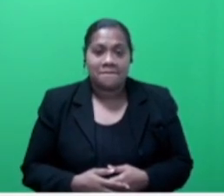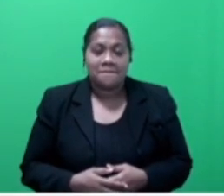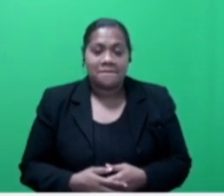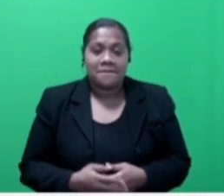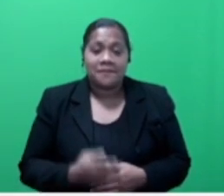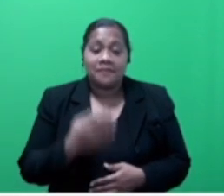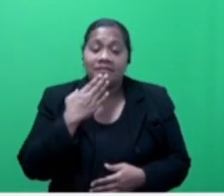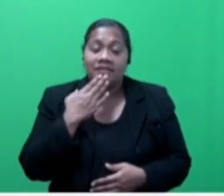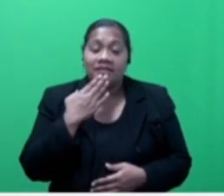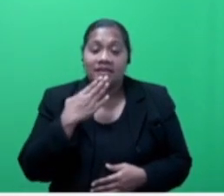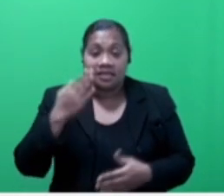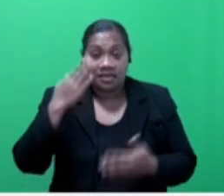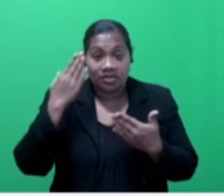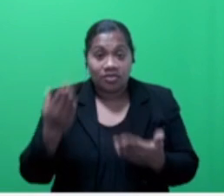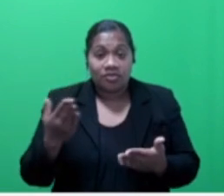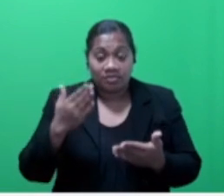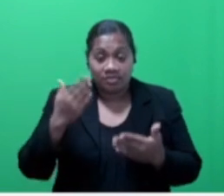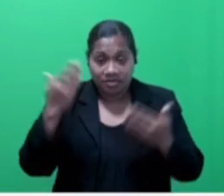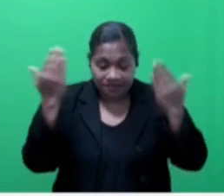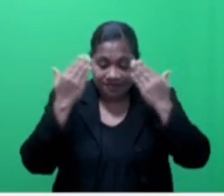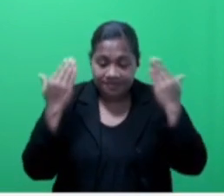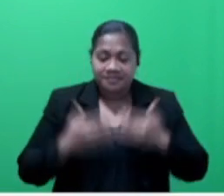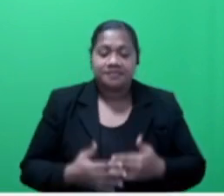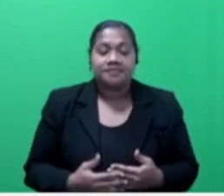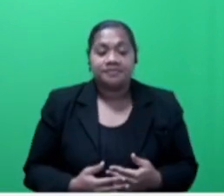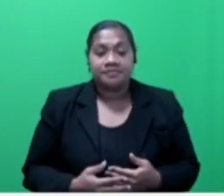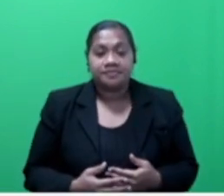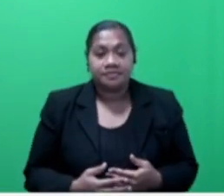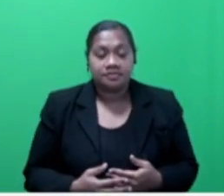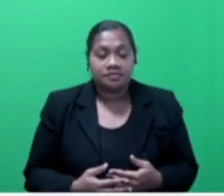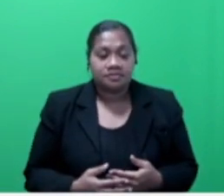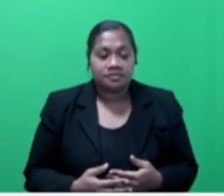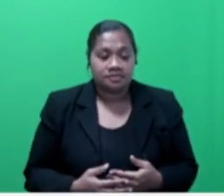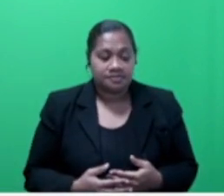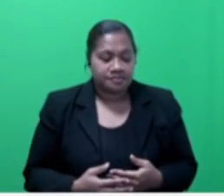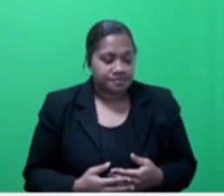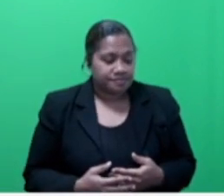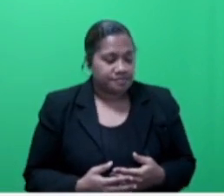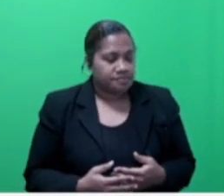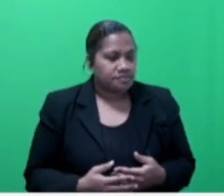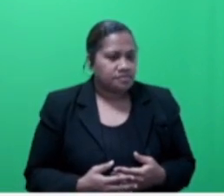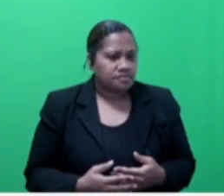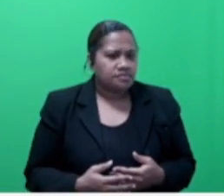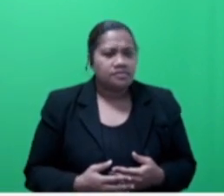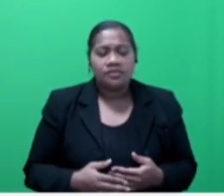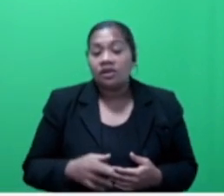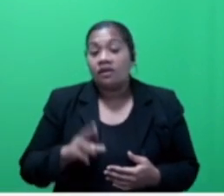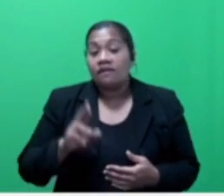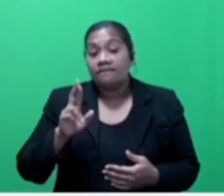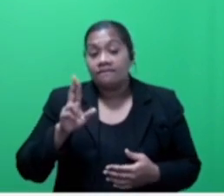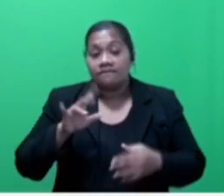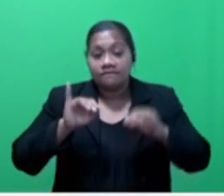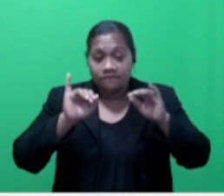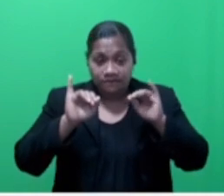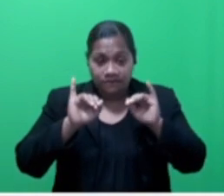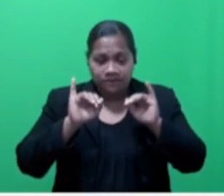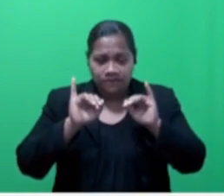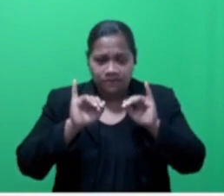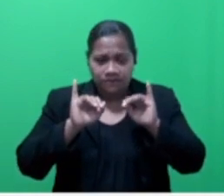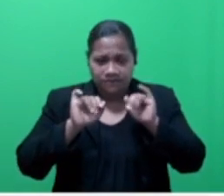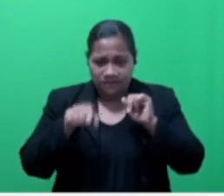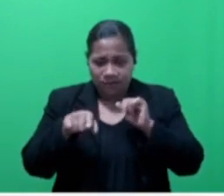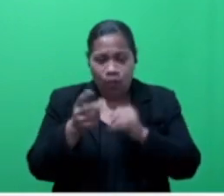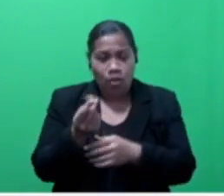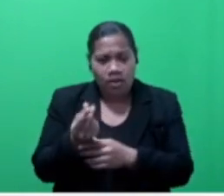Thank you, Honourable Speaker. Honourable Speaker, in the matters of oil, I know this will be where we are